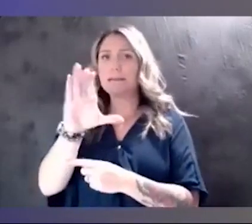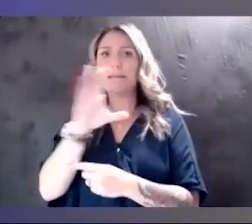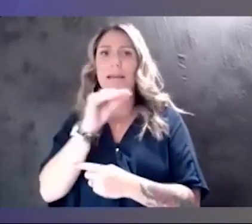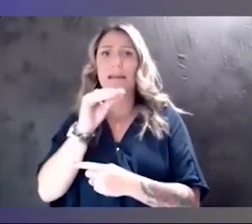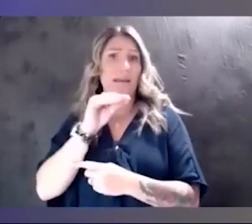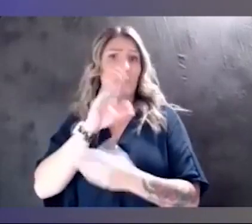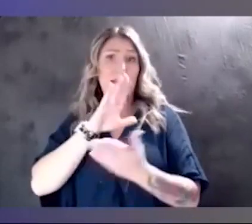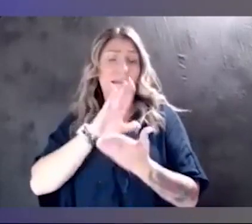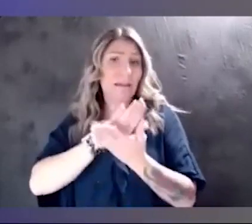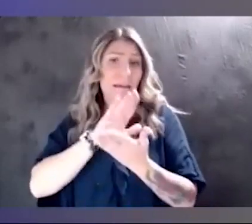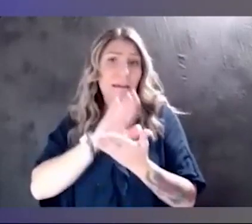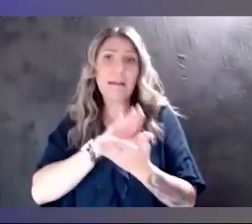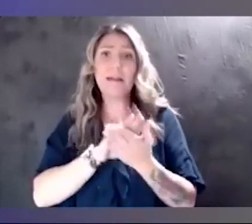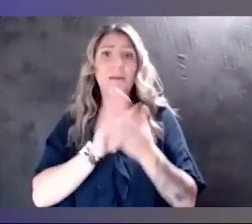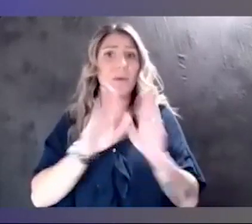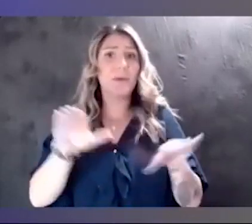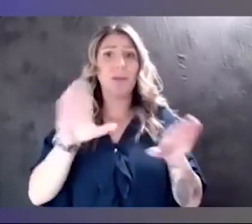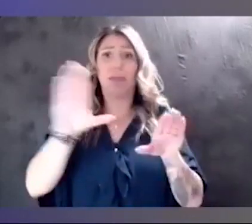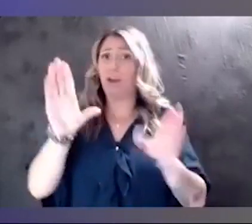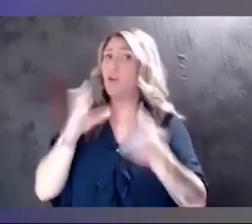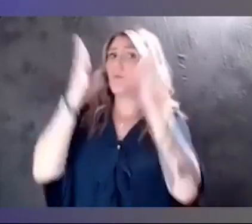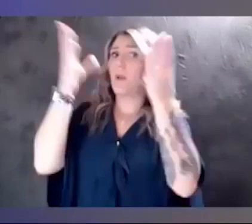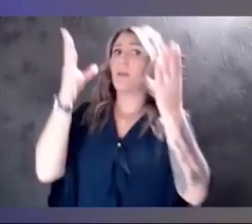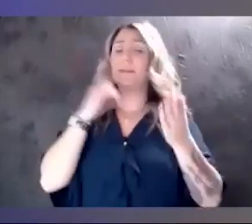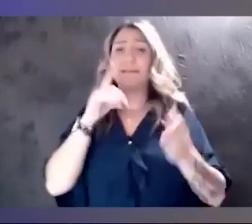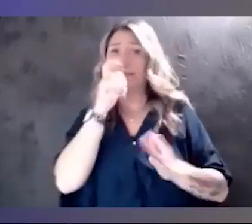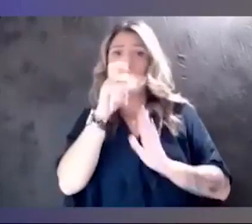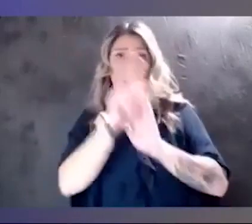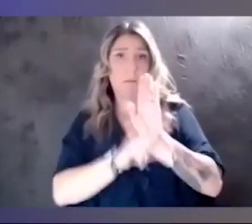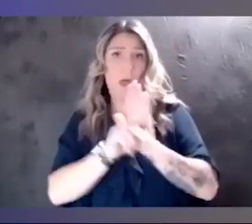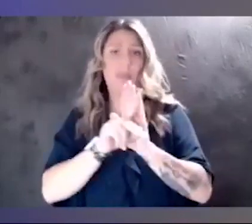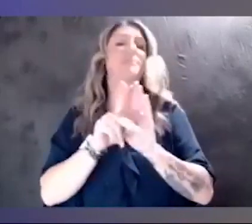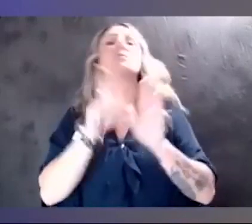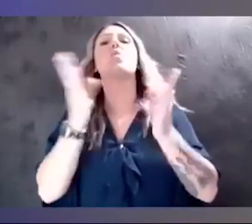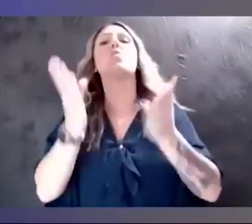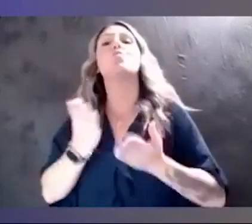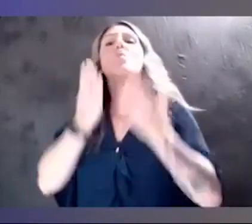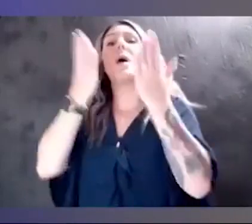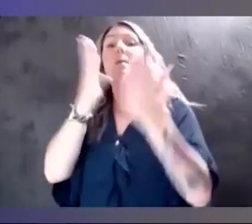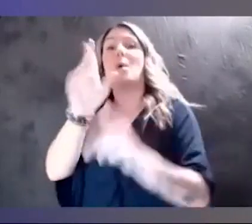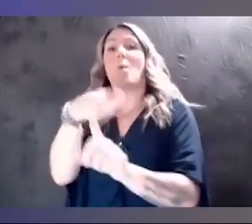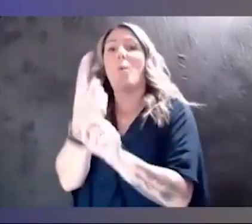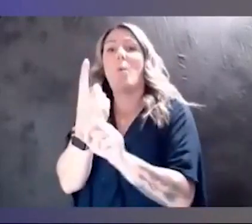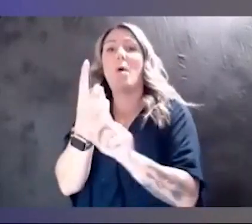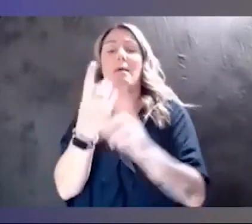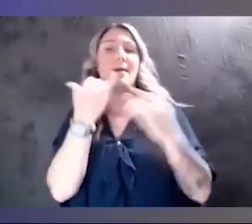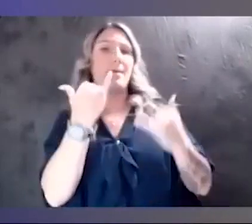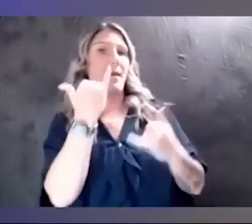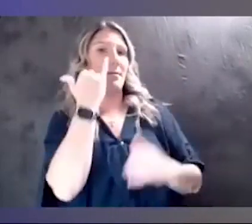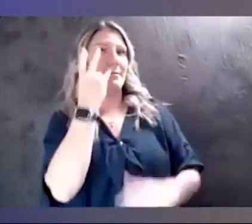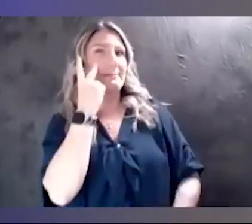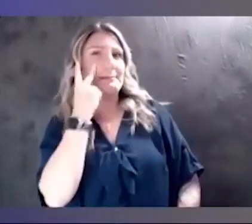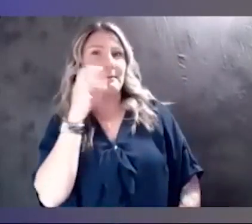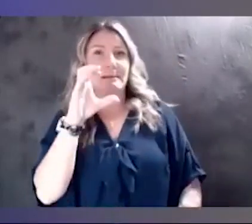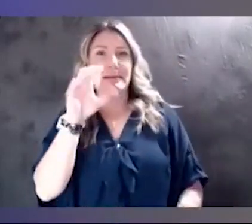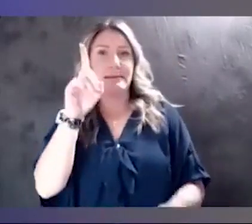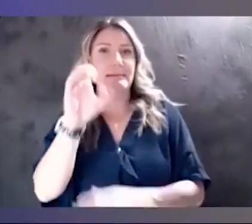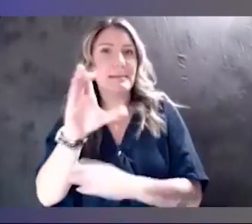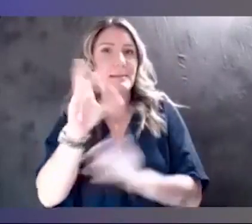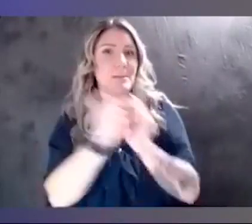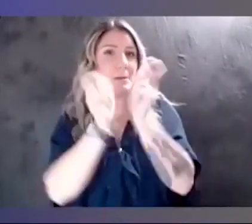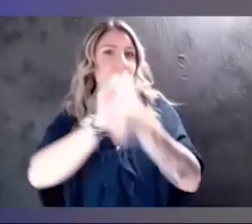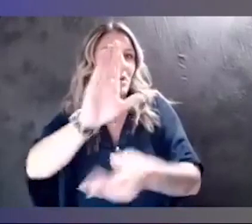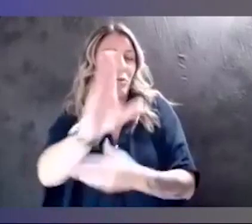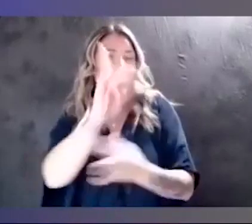their recommendation yesterday. That's not policy, it's recommendation. Now let's see, does the CDC do something a little bit differently as we enter the